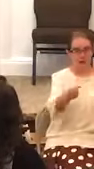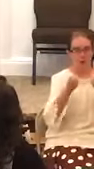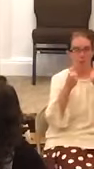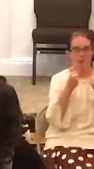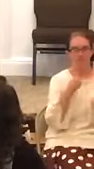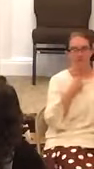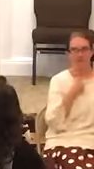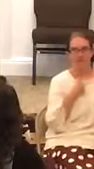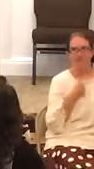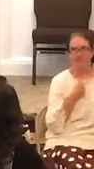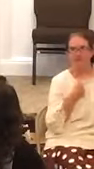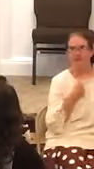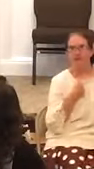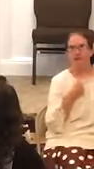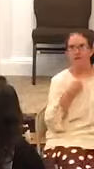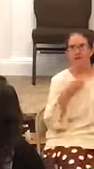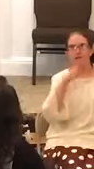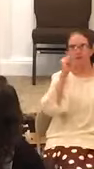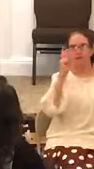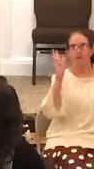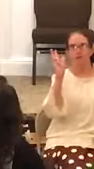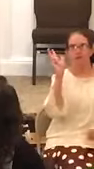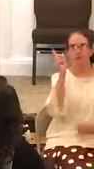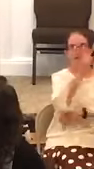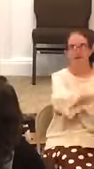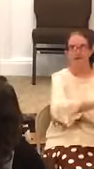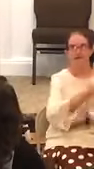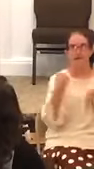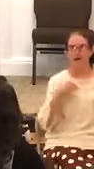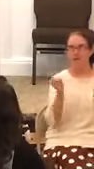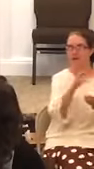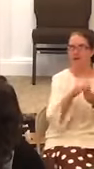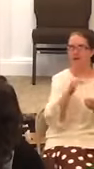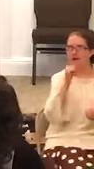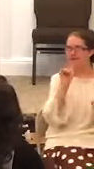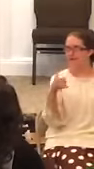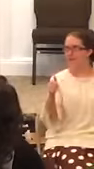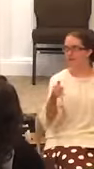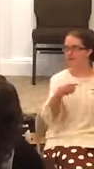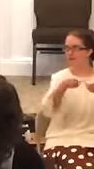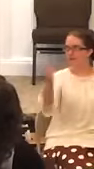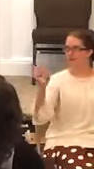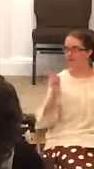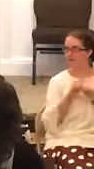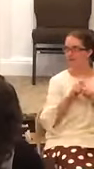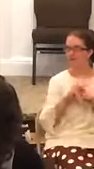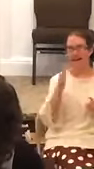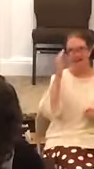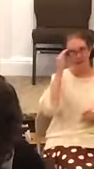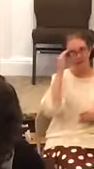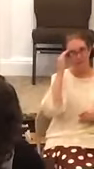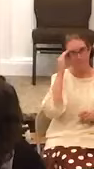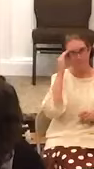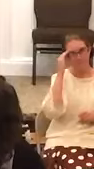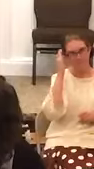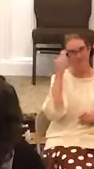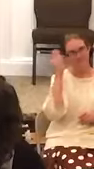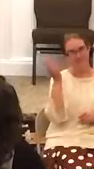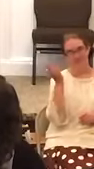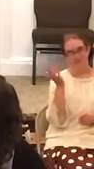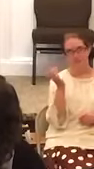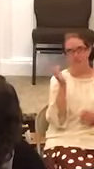me, brother, in 3 days I had the Holy Ghost. I didn't mess around. I thought, you know what, I'm down there, I'm thinking,